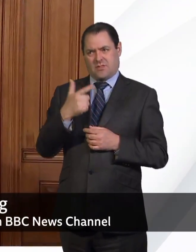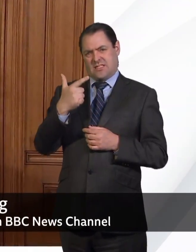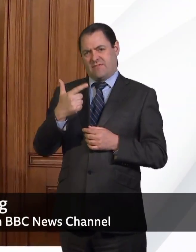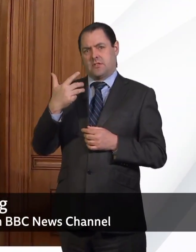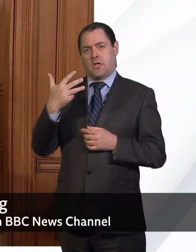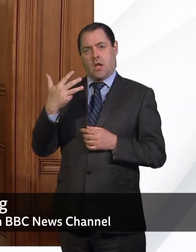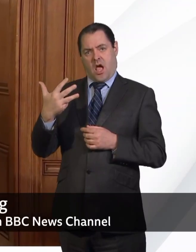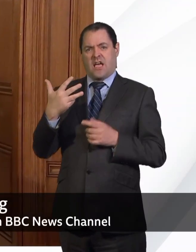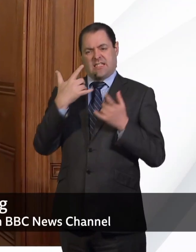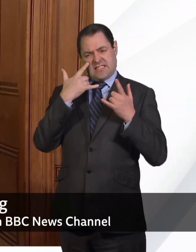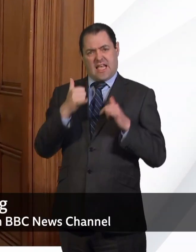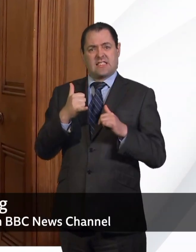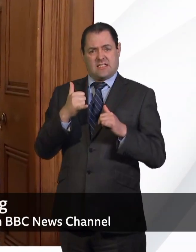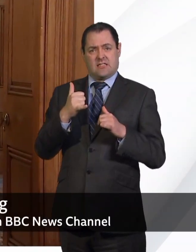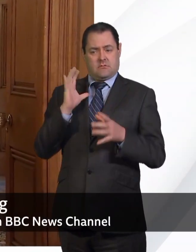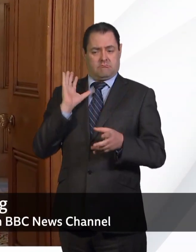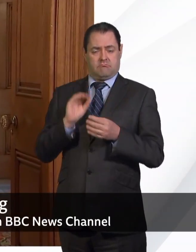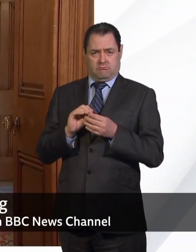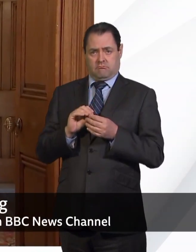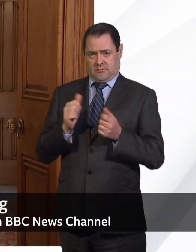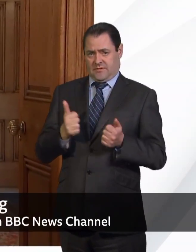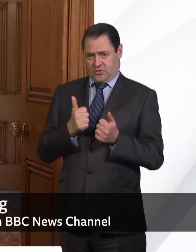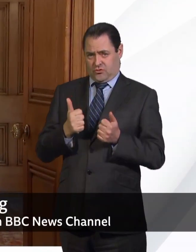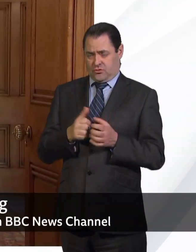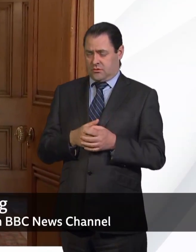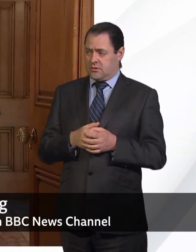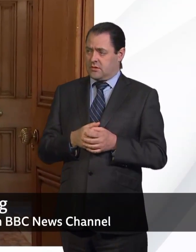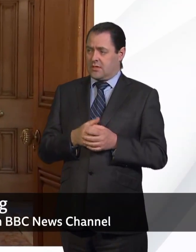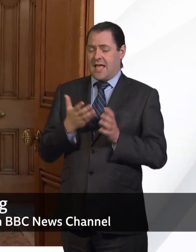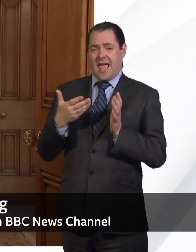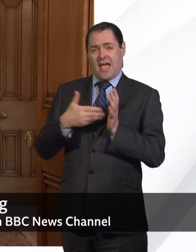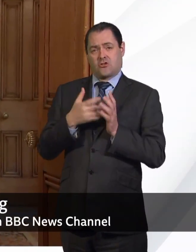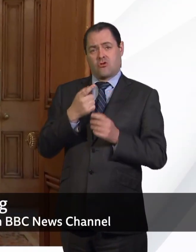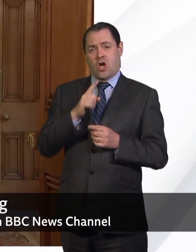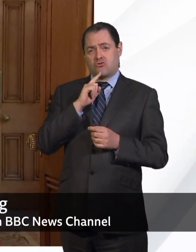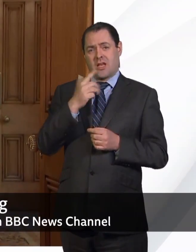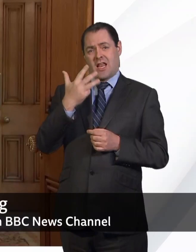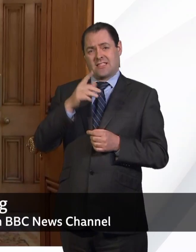3,918,079 tests for coronavirus have now been carried out in the UK, including